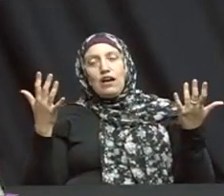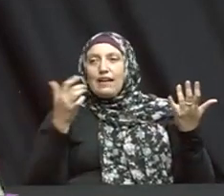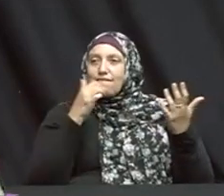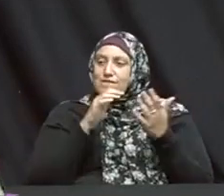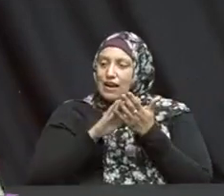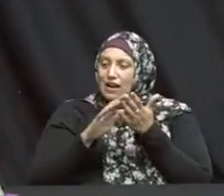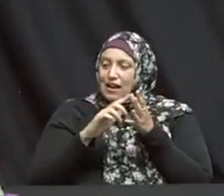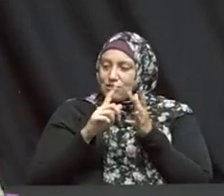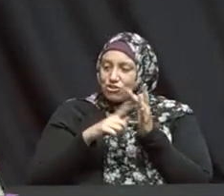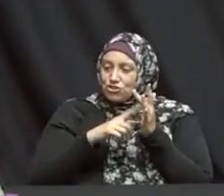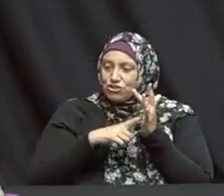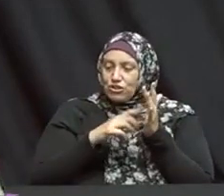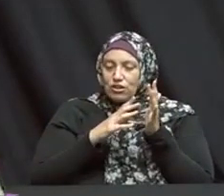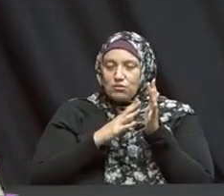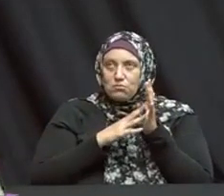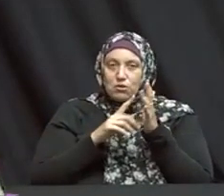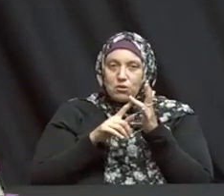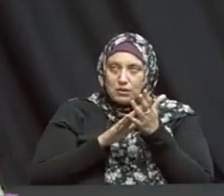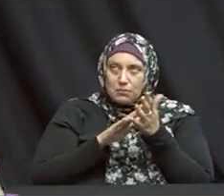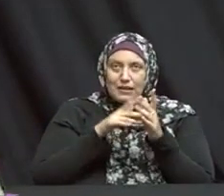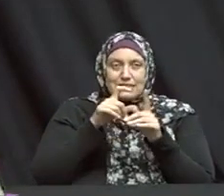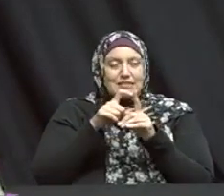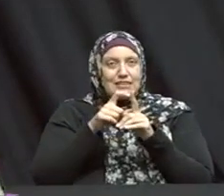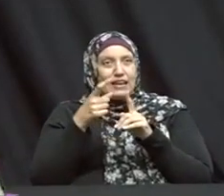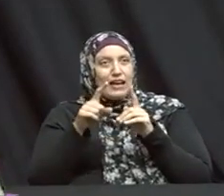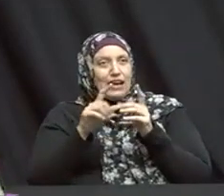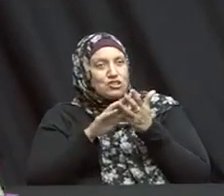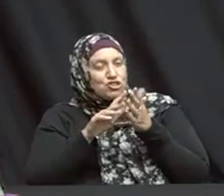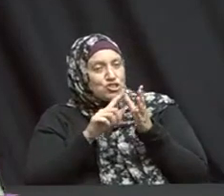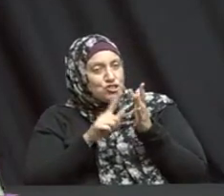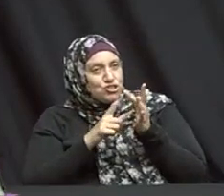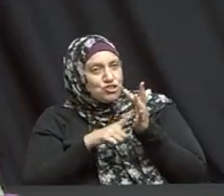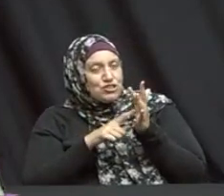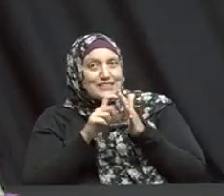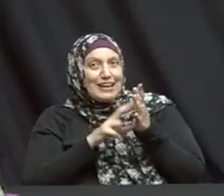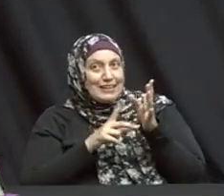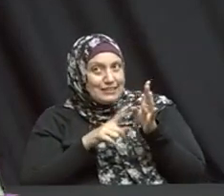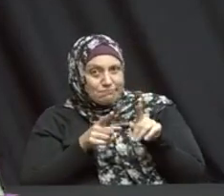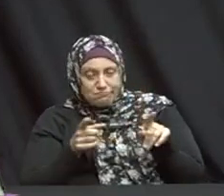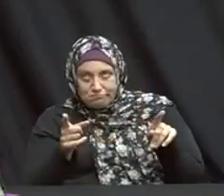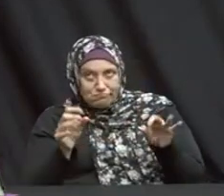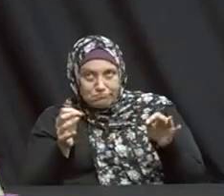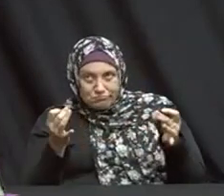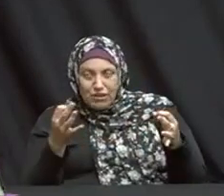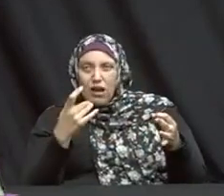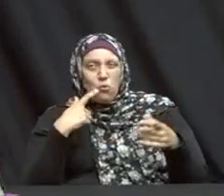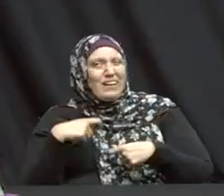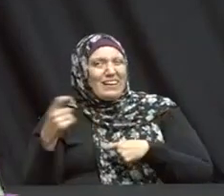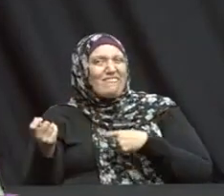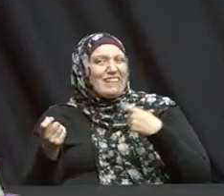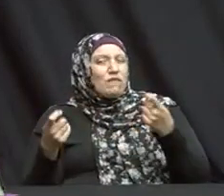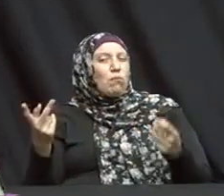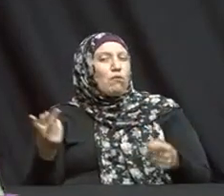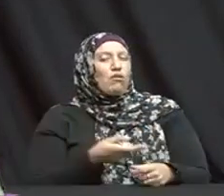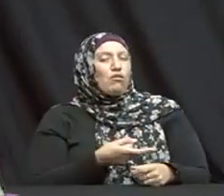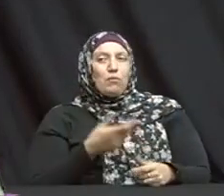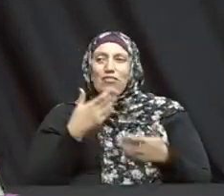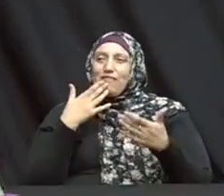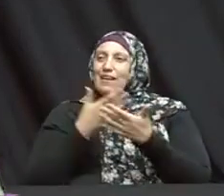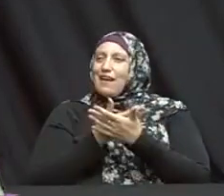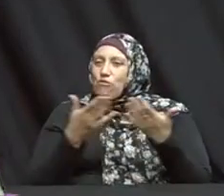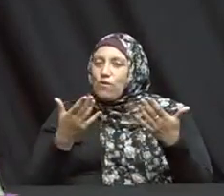I'll share that around with you. But again, thank you very much for all of your comments and your discussion